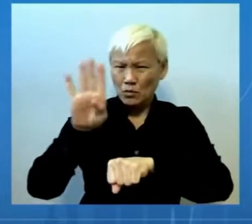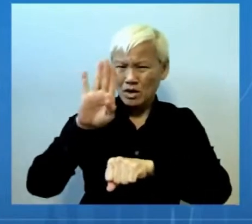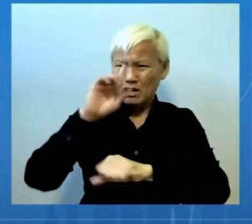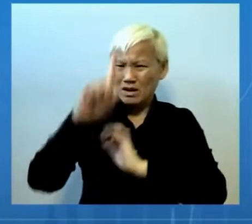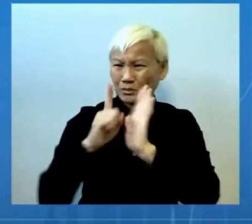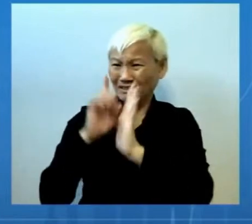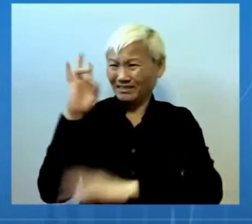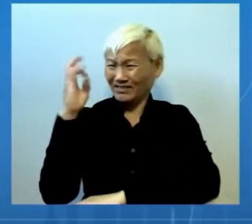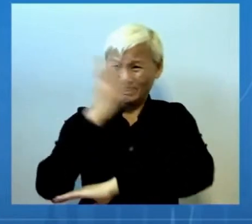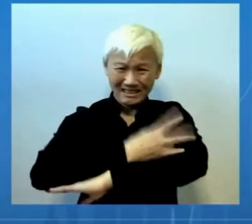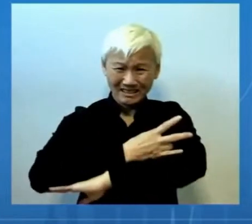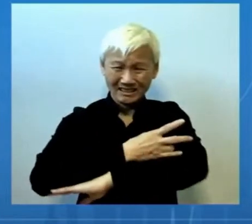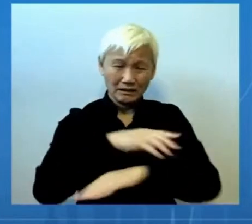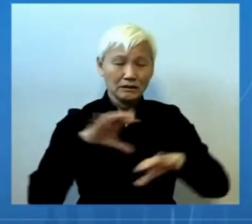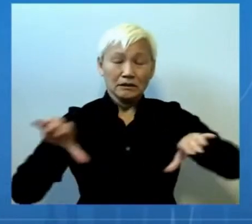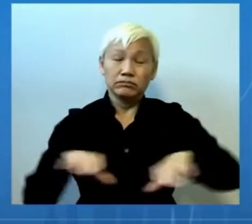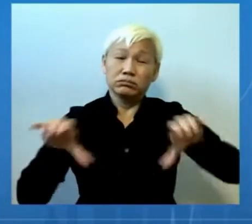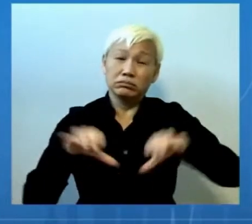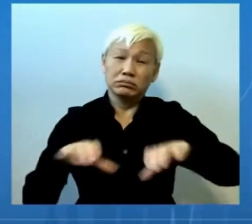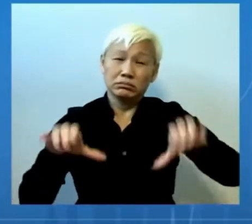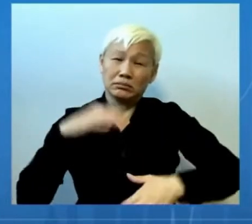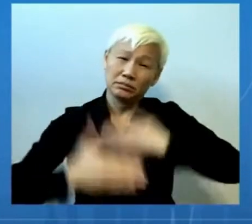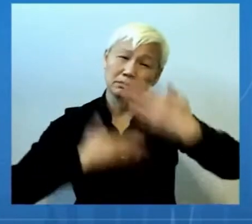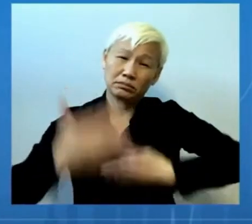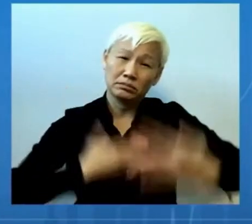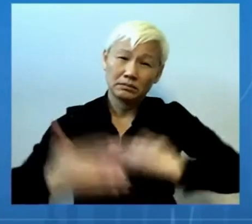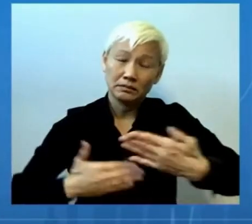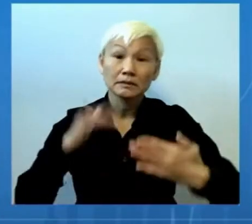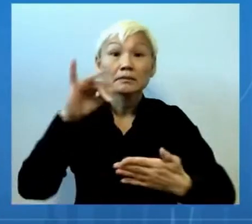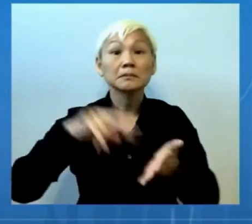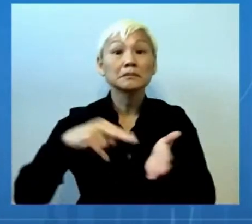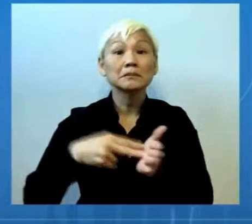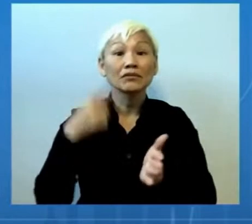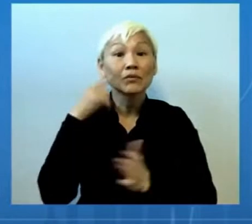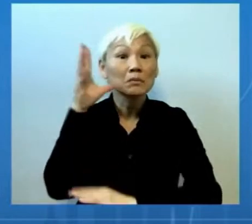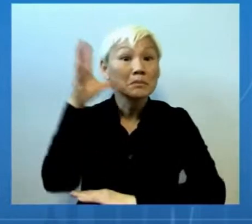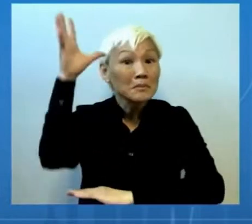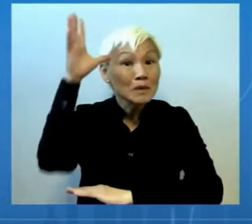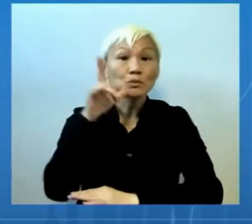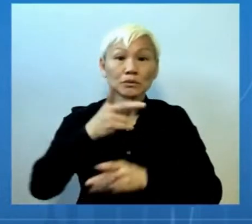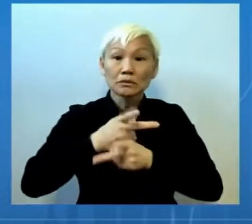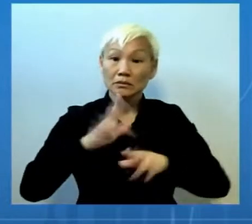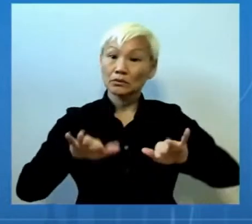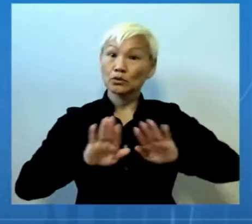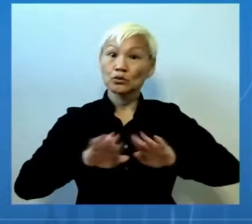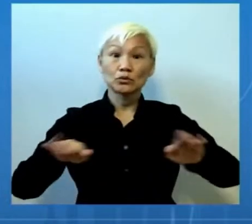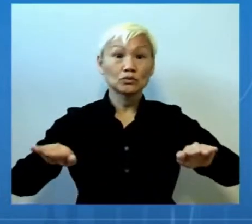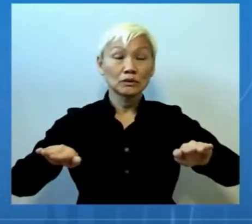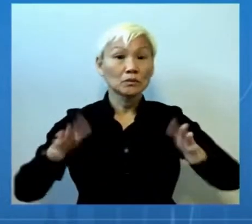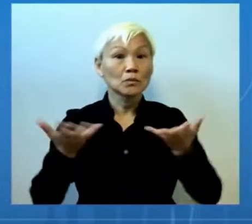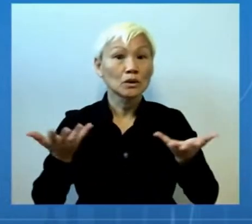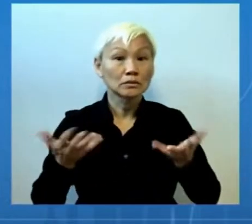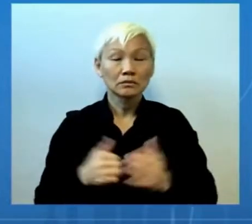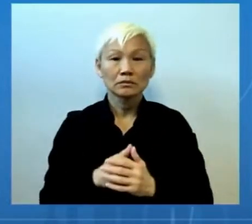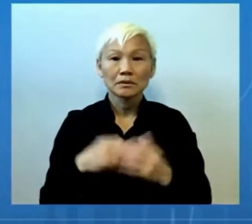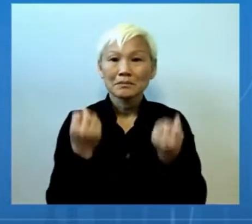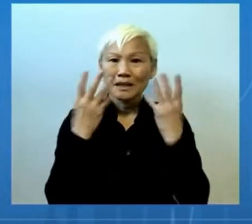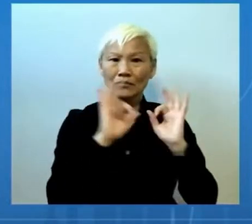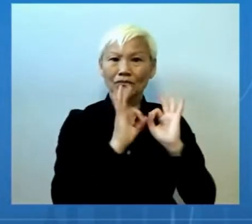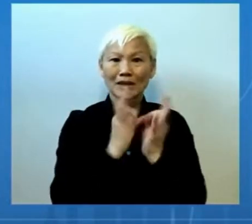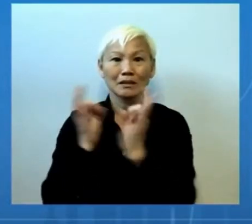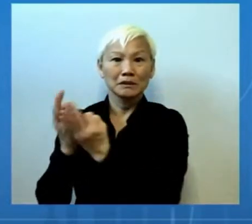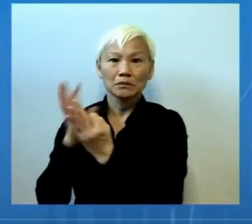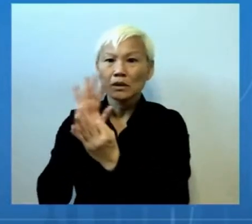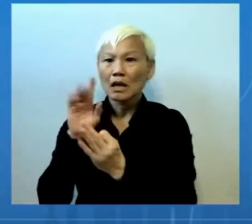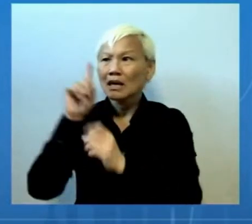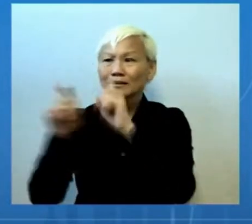I want to be clear about what this means for parents and guardians. We know many families will turn to their pediatricians and family doctors,